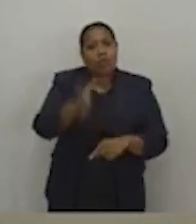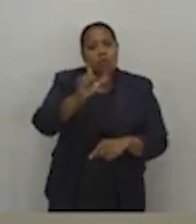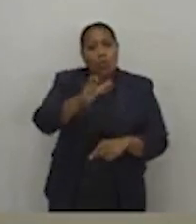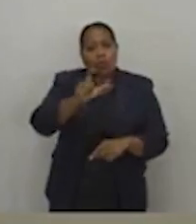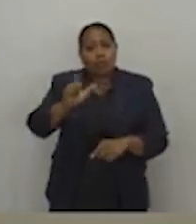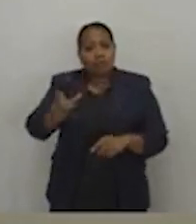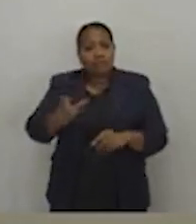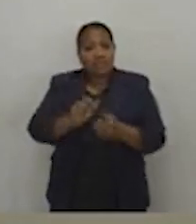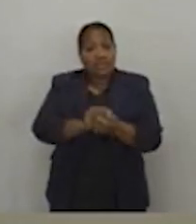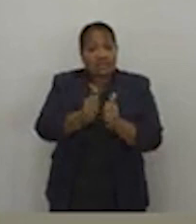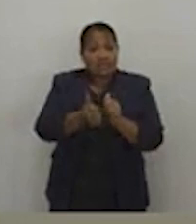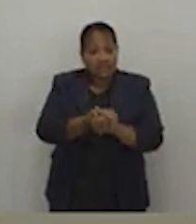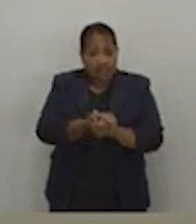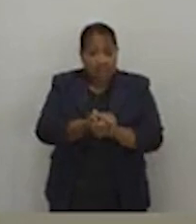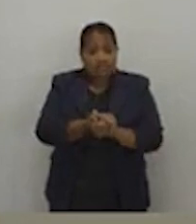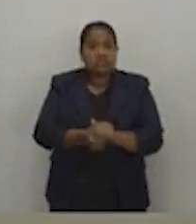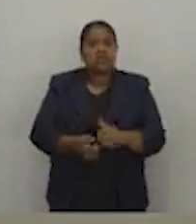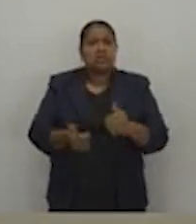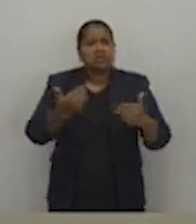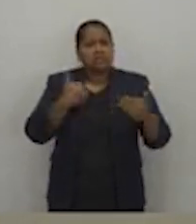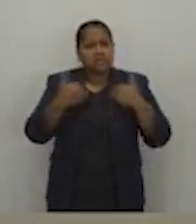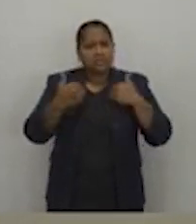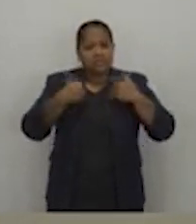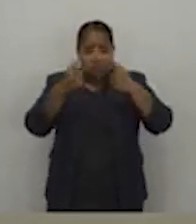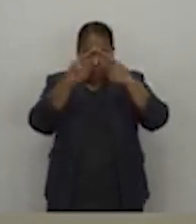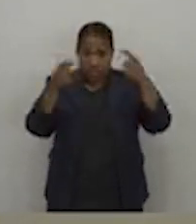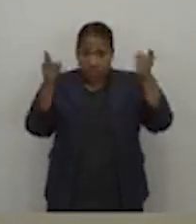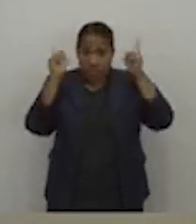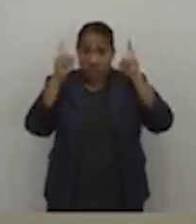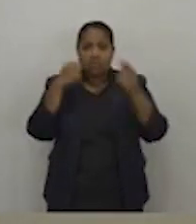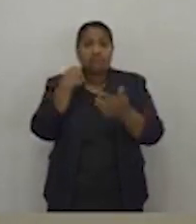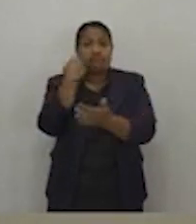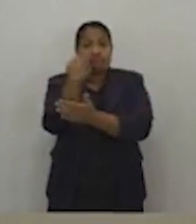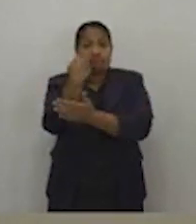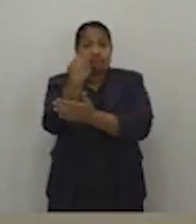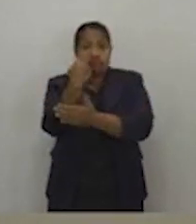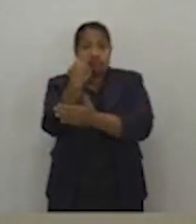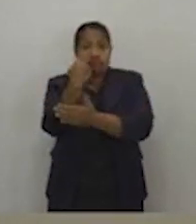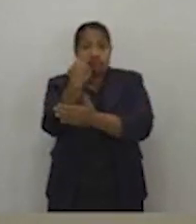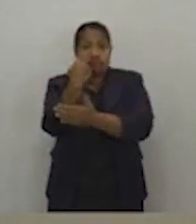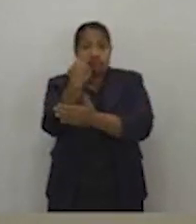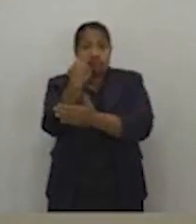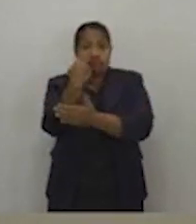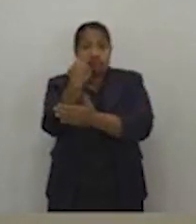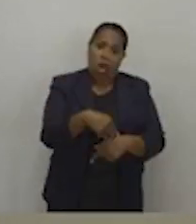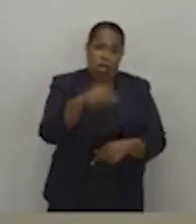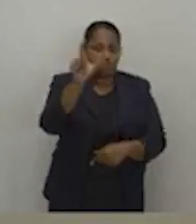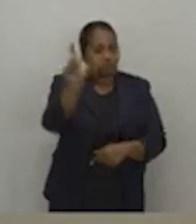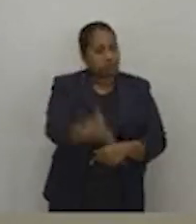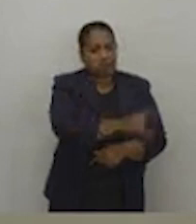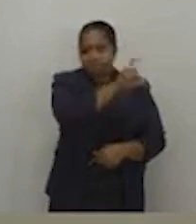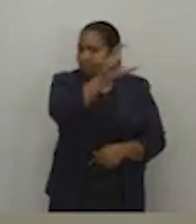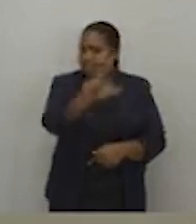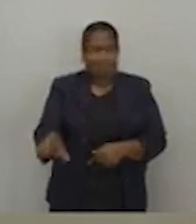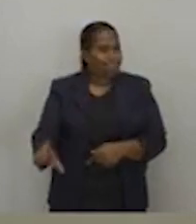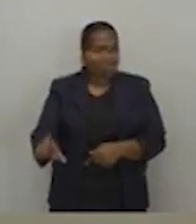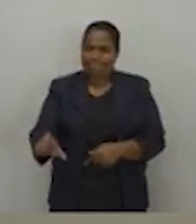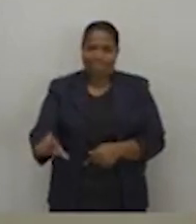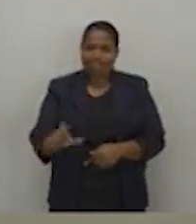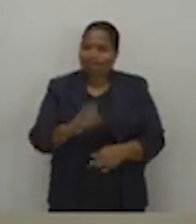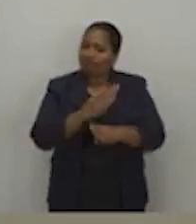university graduations, and rugby matches, will have to be cancelled. For those outside of Nandi and